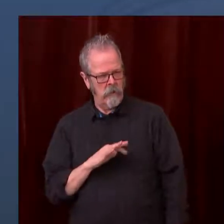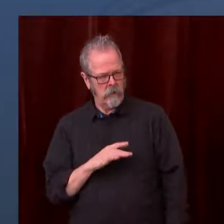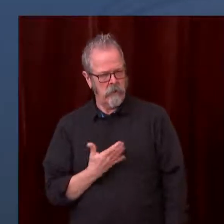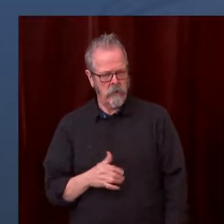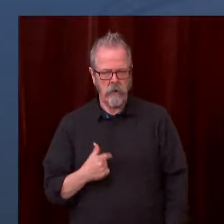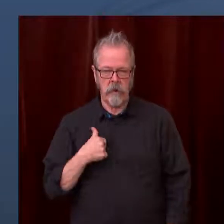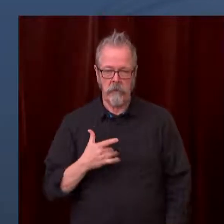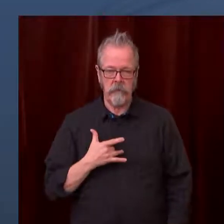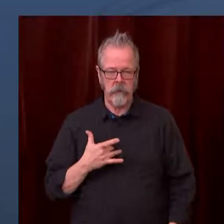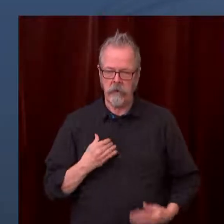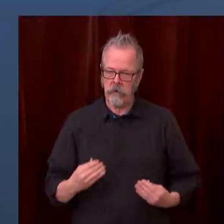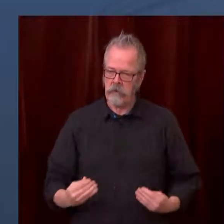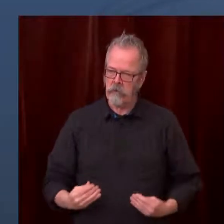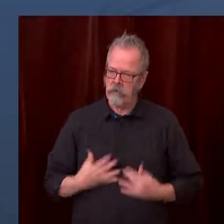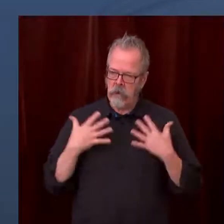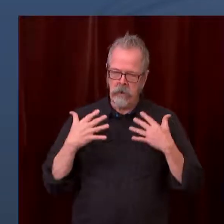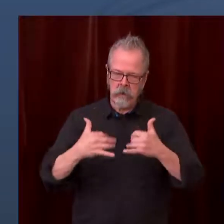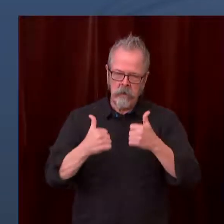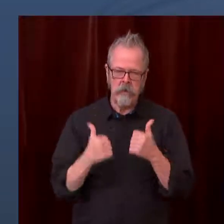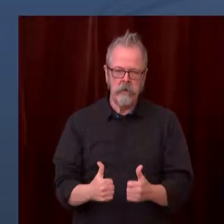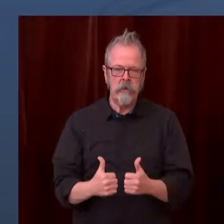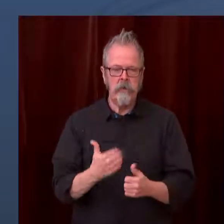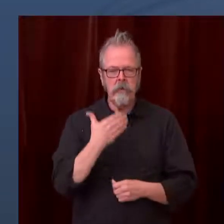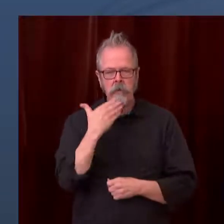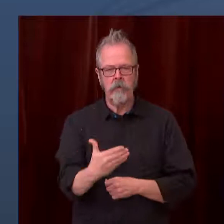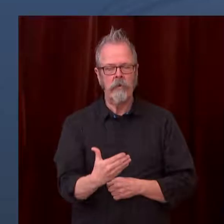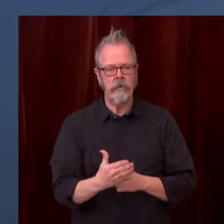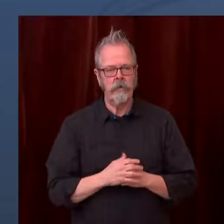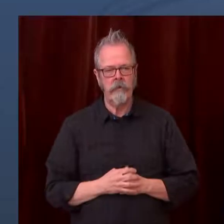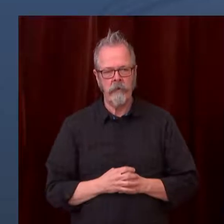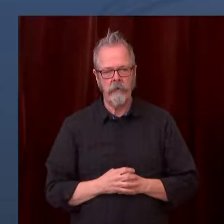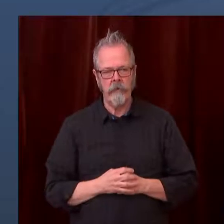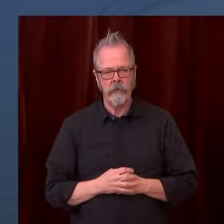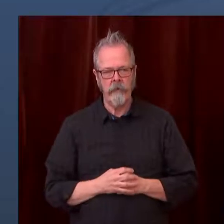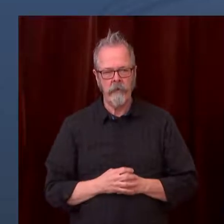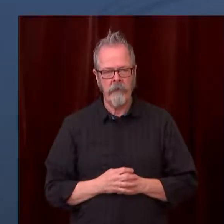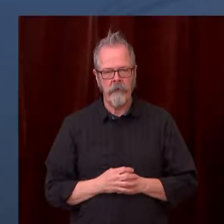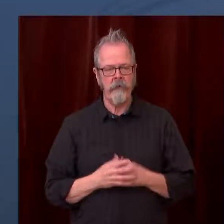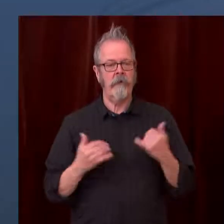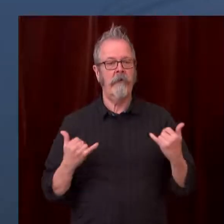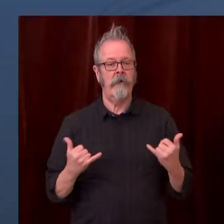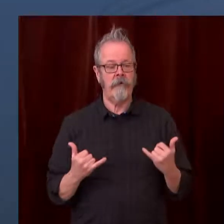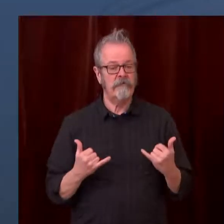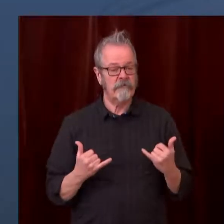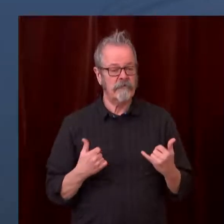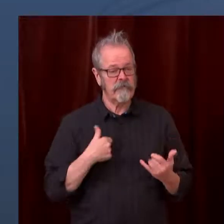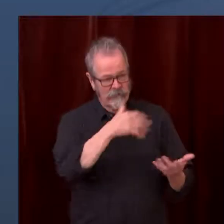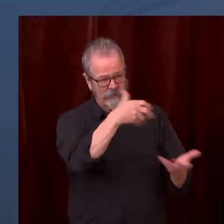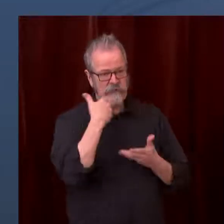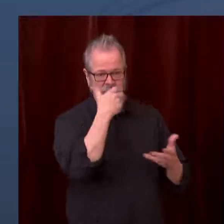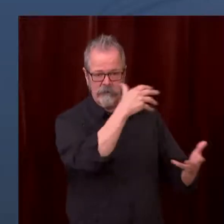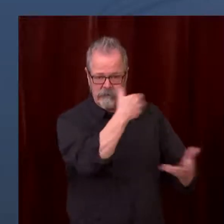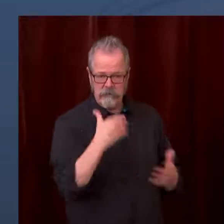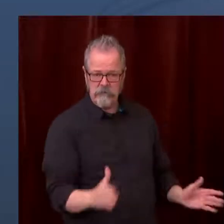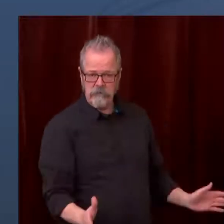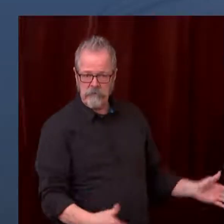because the supply is increasing, we got some really good news about vaccine eligibility.